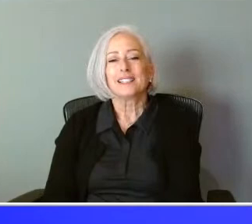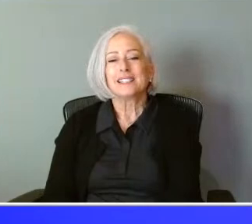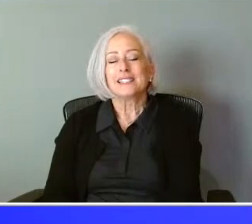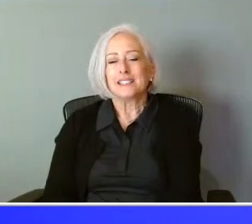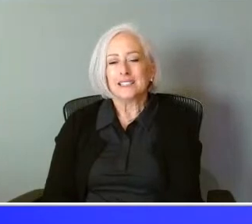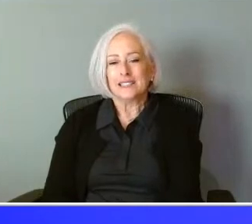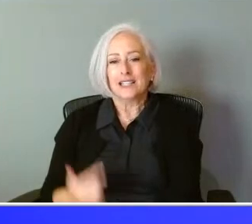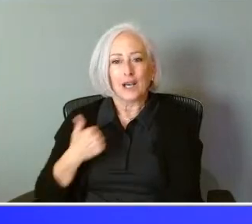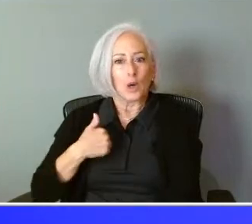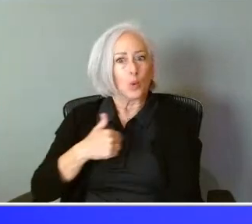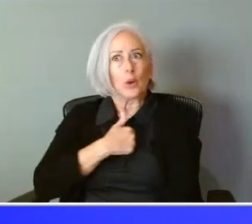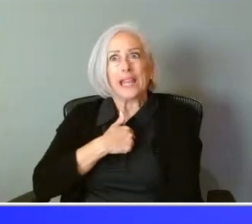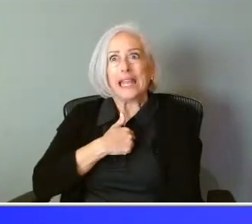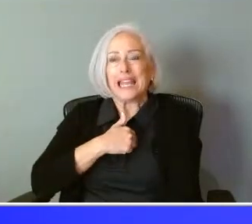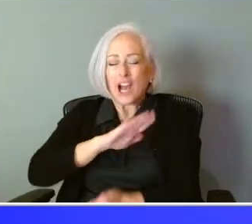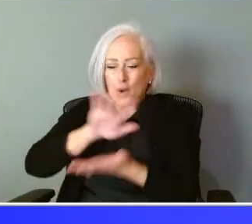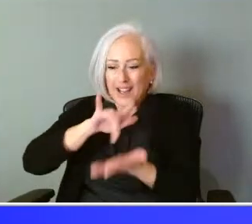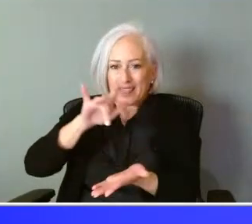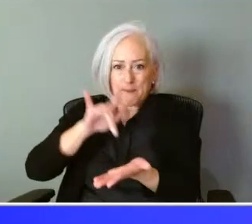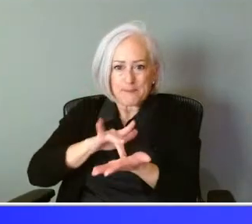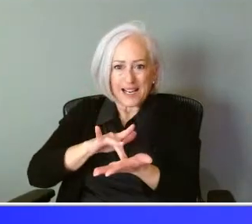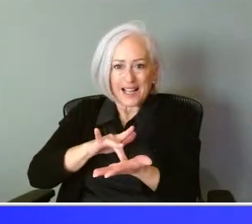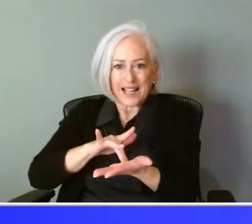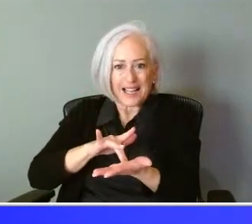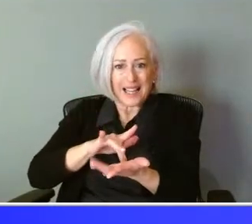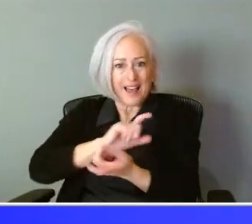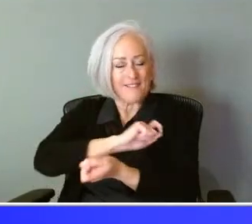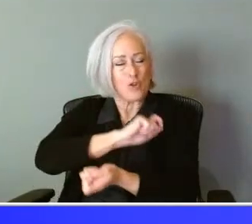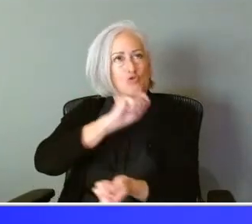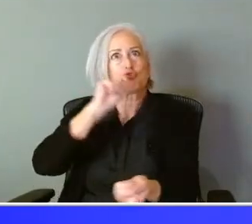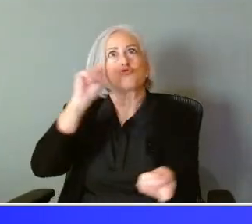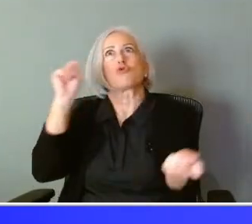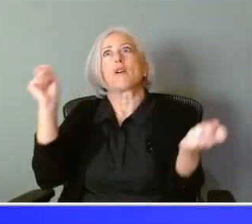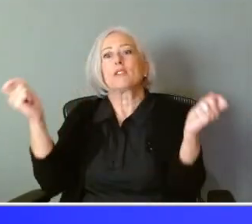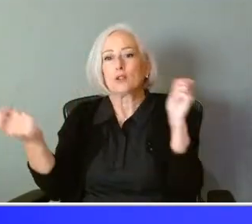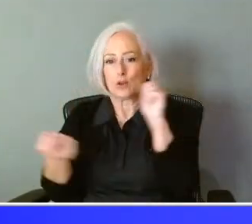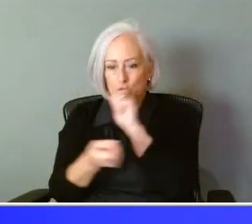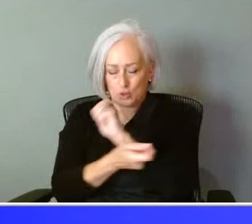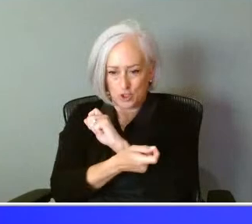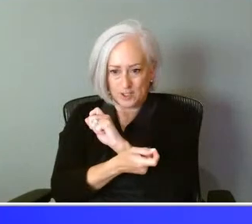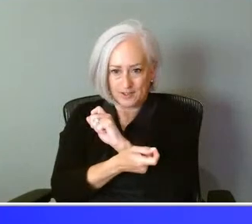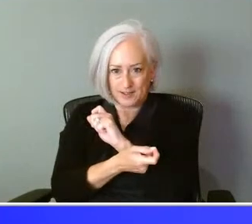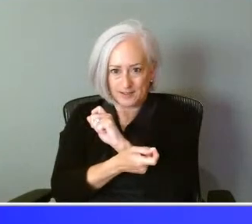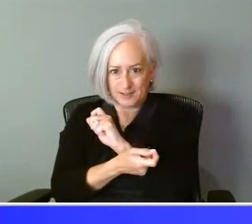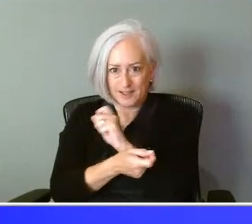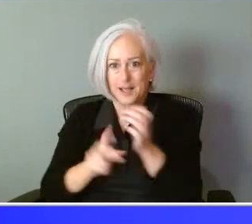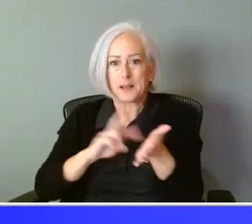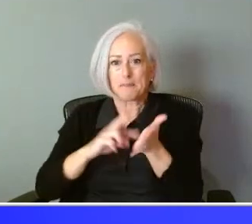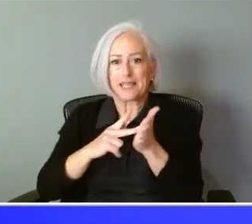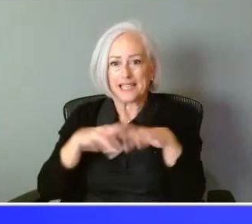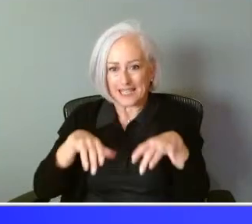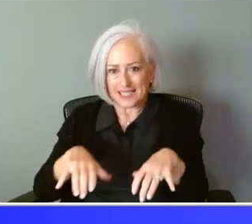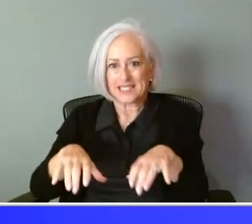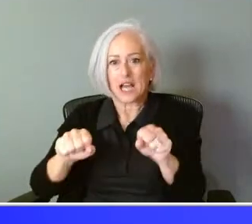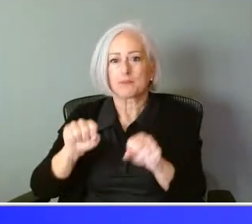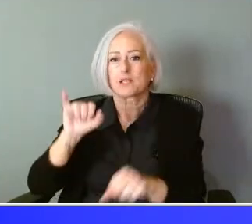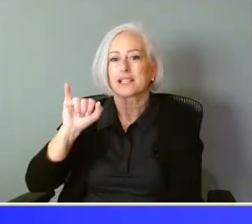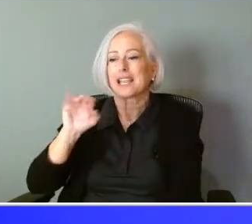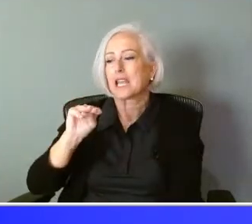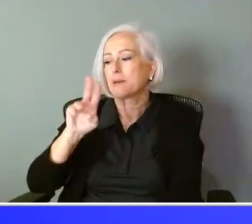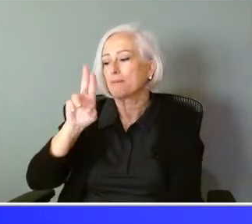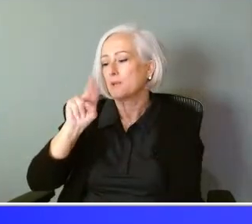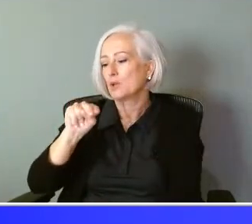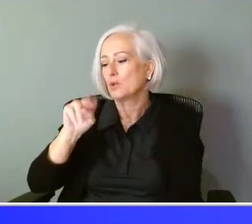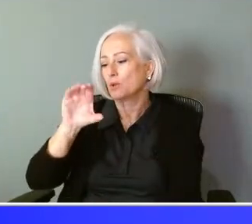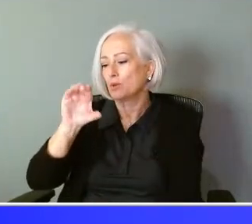middle of a revolution right now, and that is the adoption of immunotherapy as